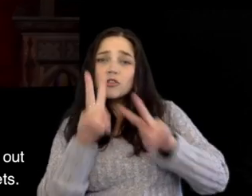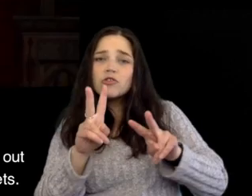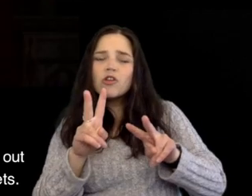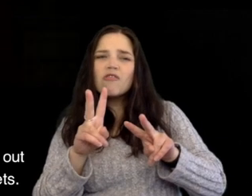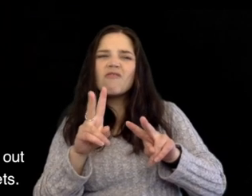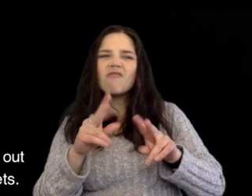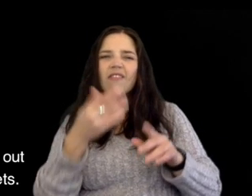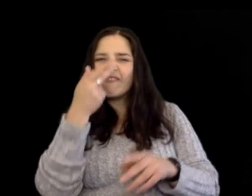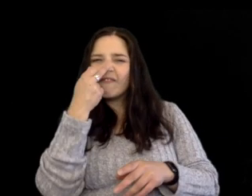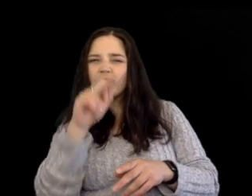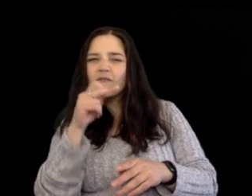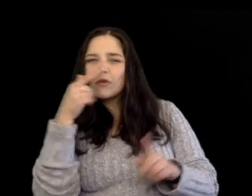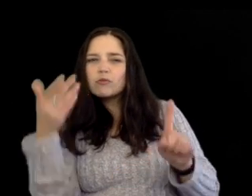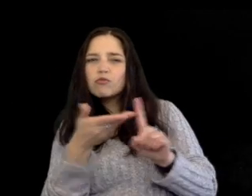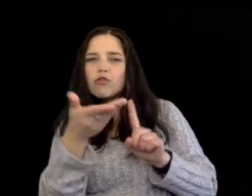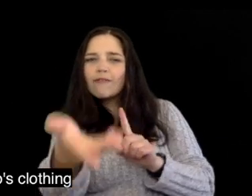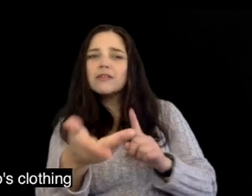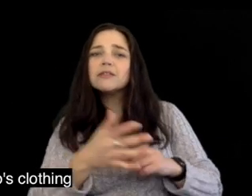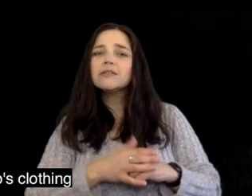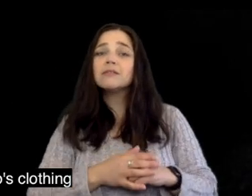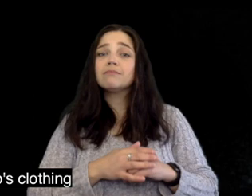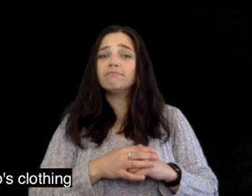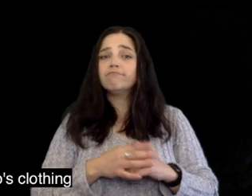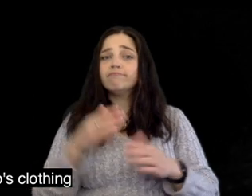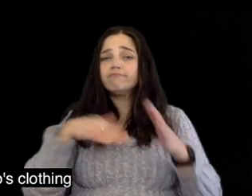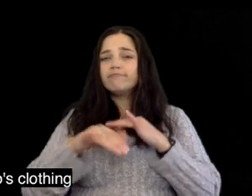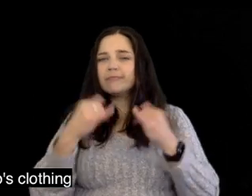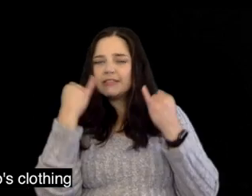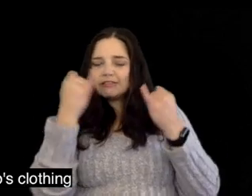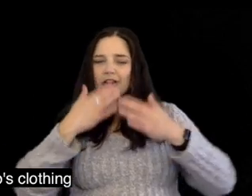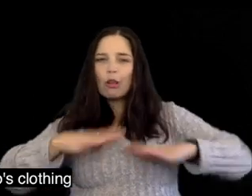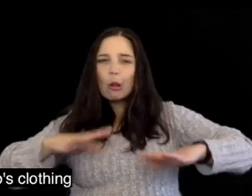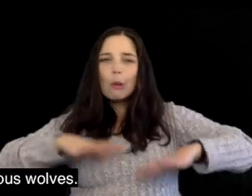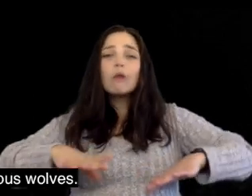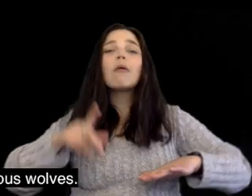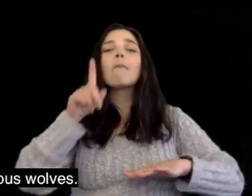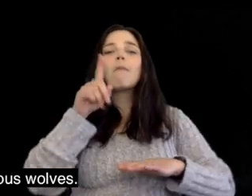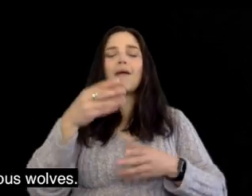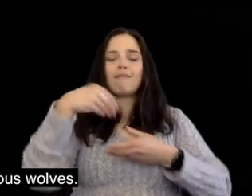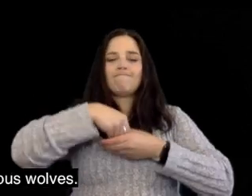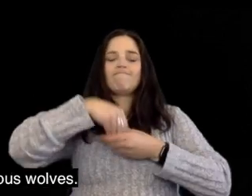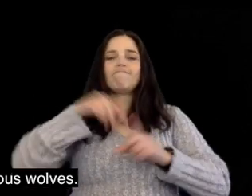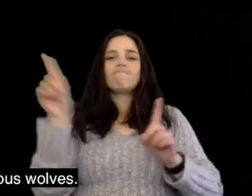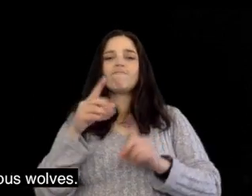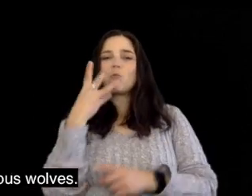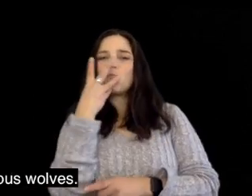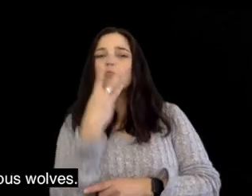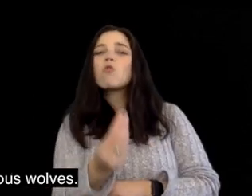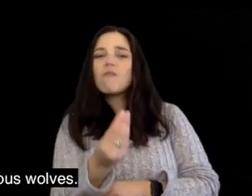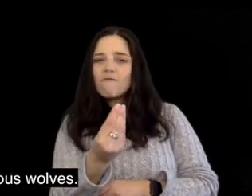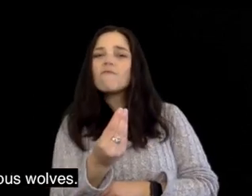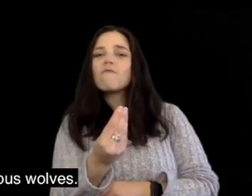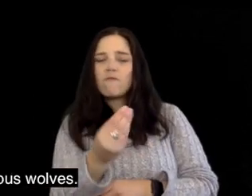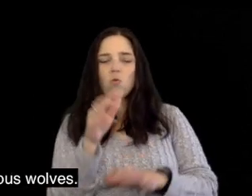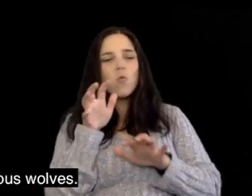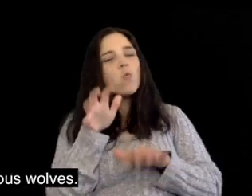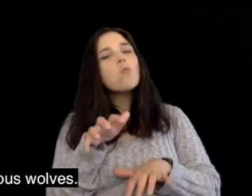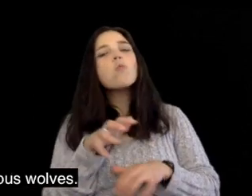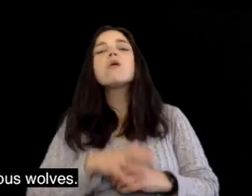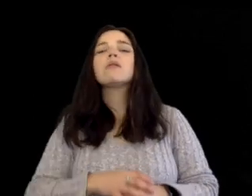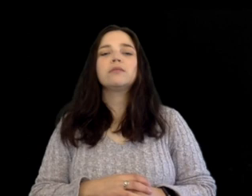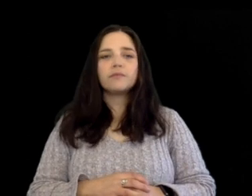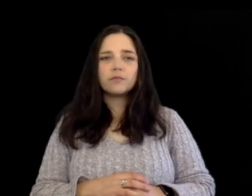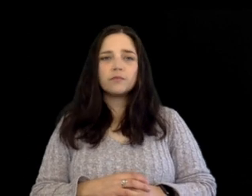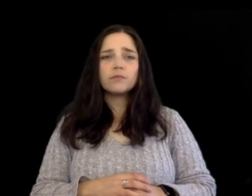"Watch out for the false prophets. They come to you in sheep's clothing, but inwardly they are